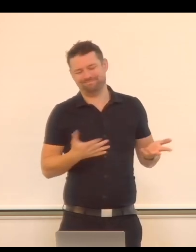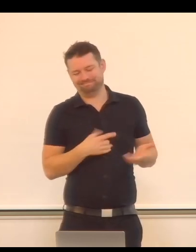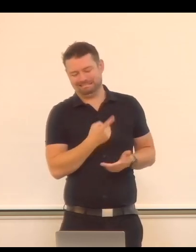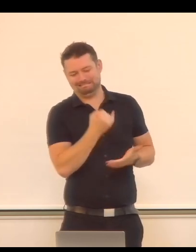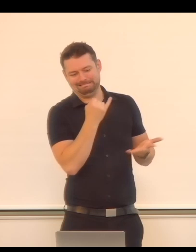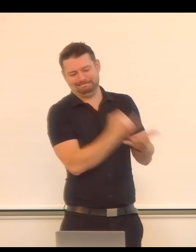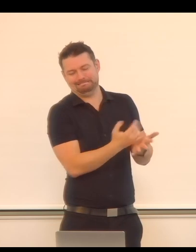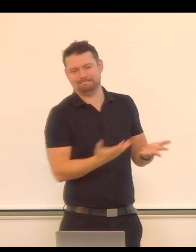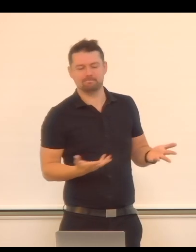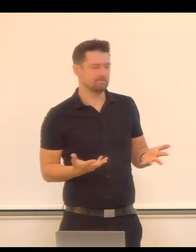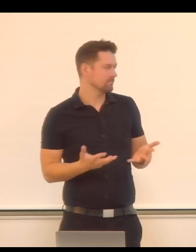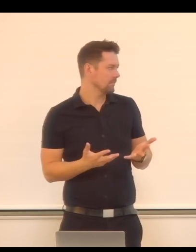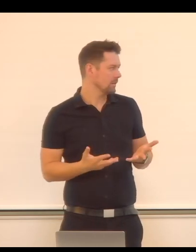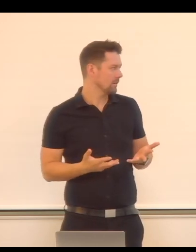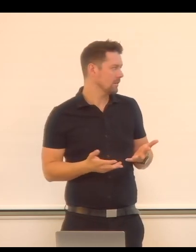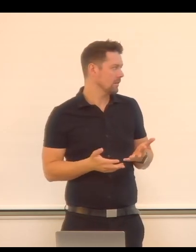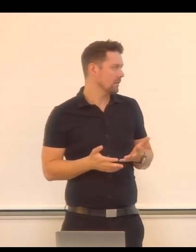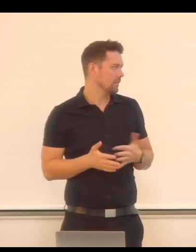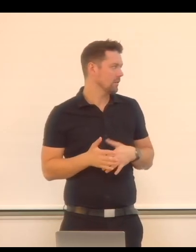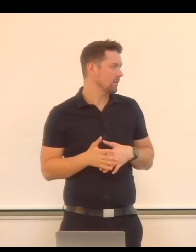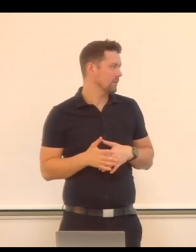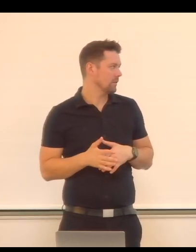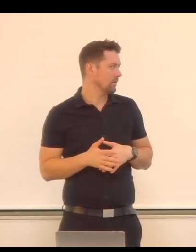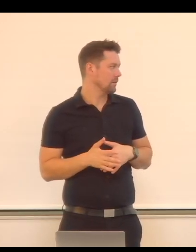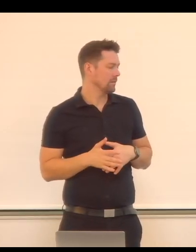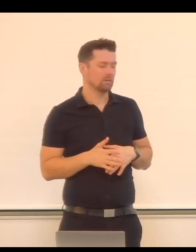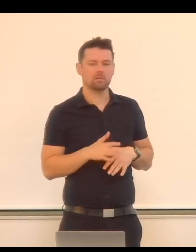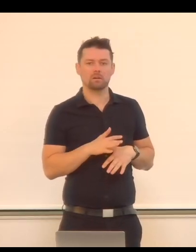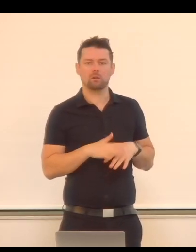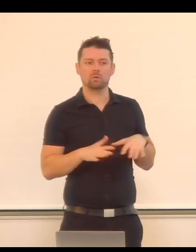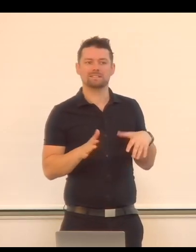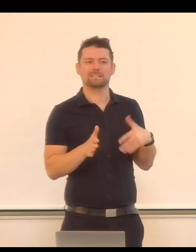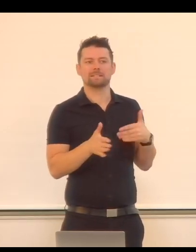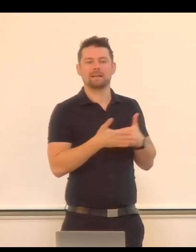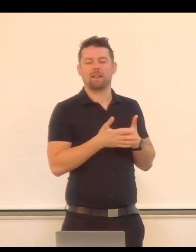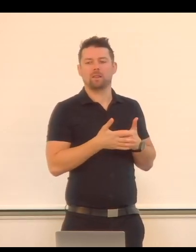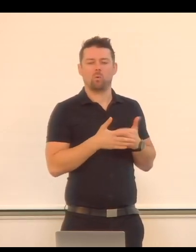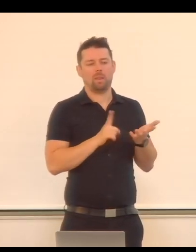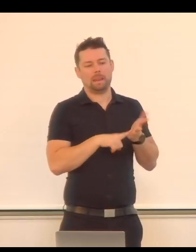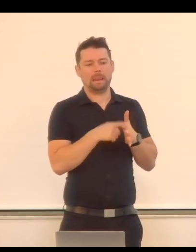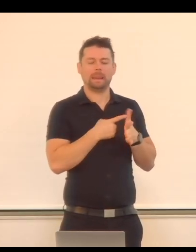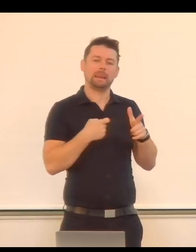it. It wasn't sealed environment, and there really wasn't an ecless system. There were